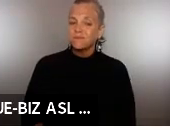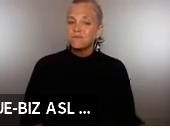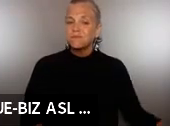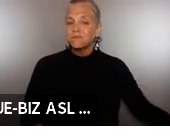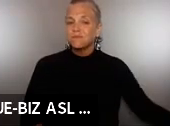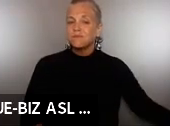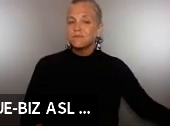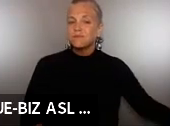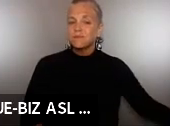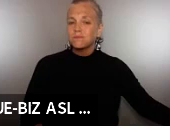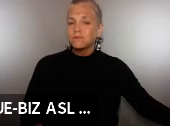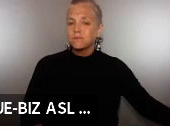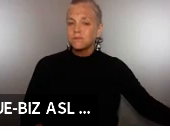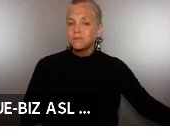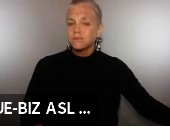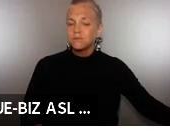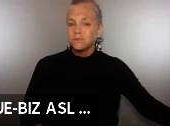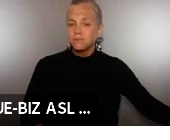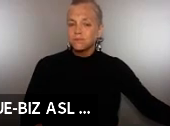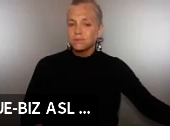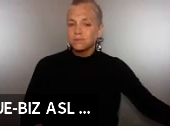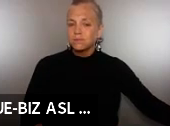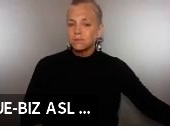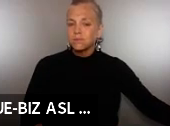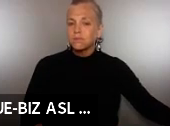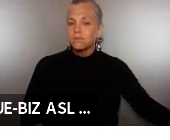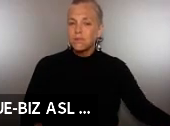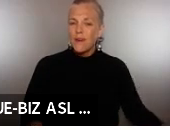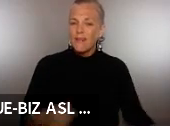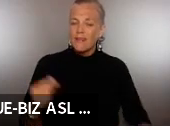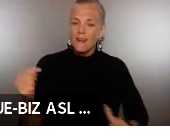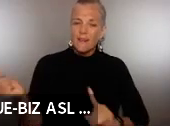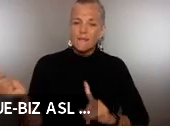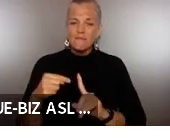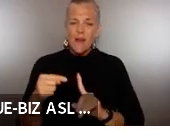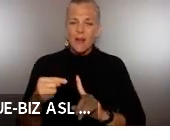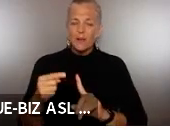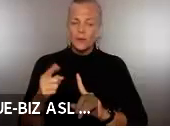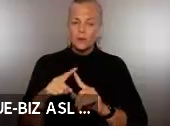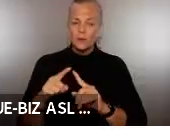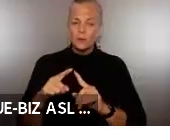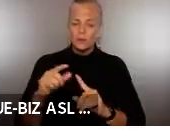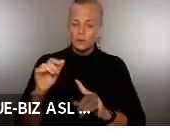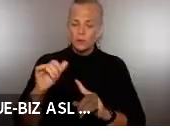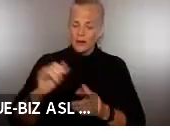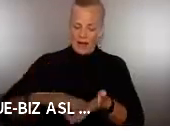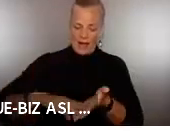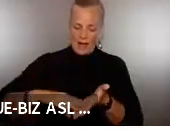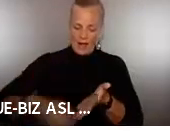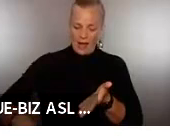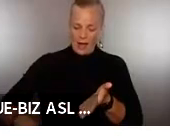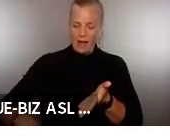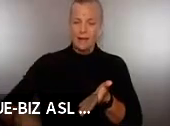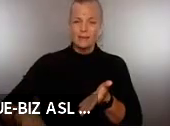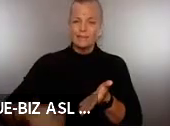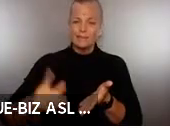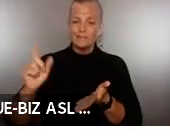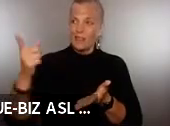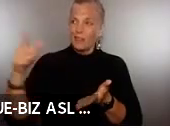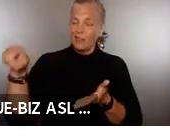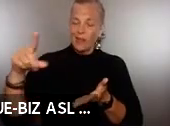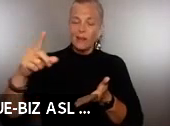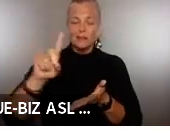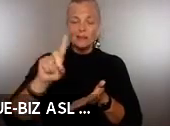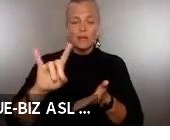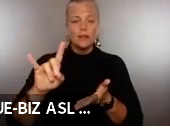you know, that brings us back to, you know, just being exonerated, and what does that mean? You know, okay,